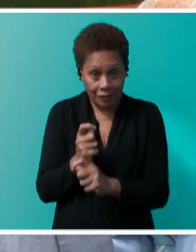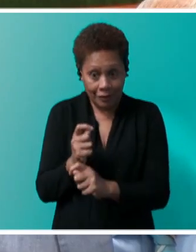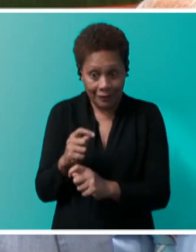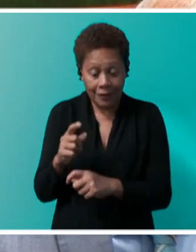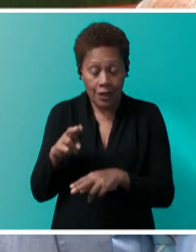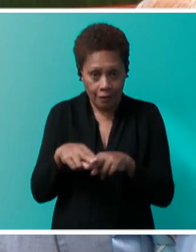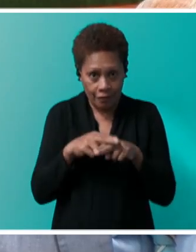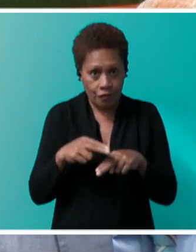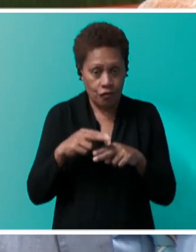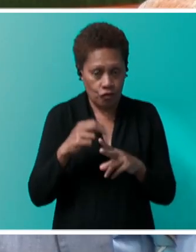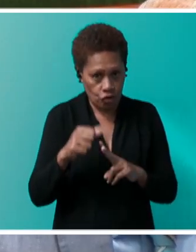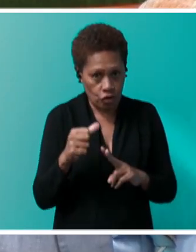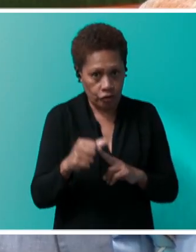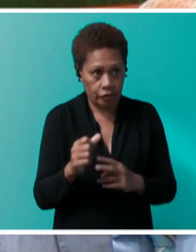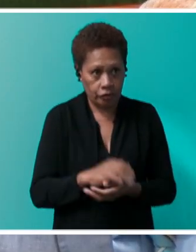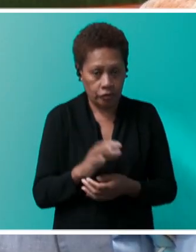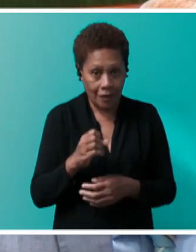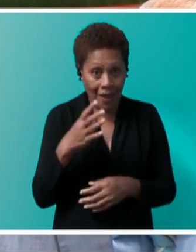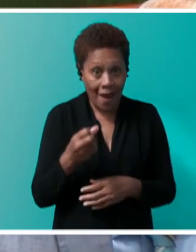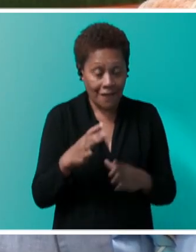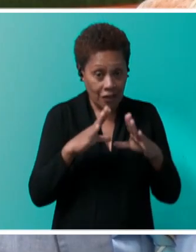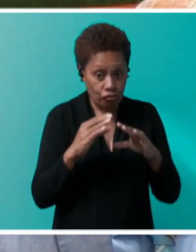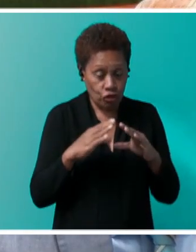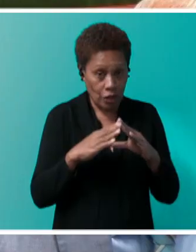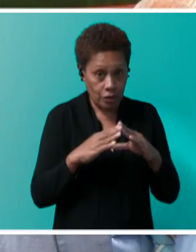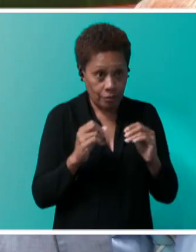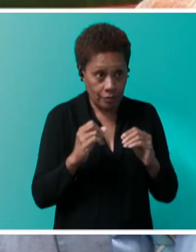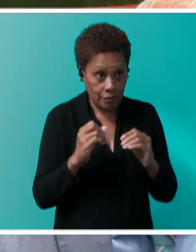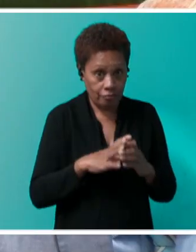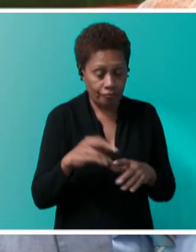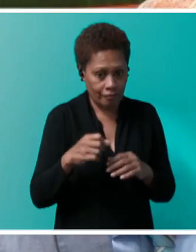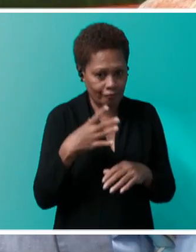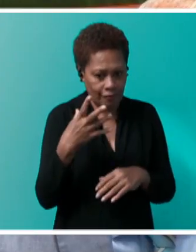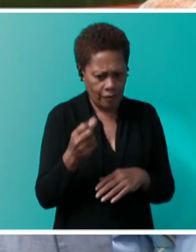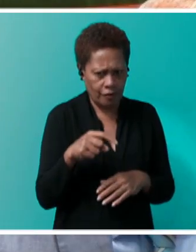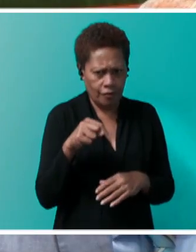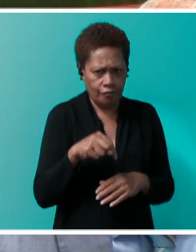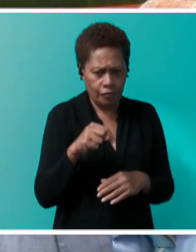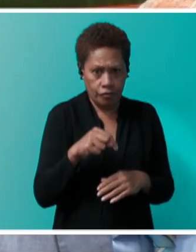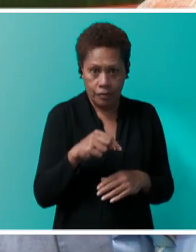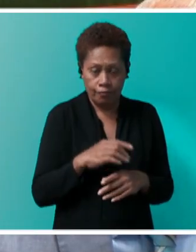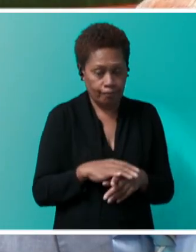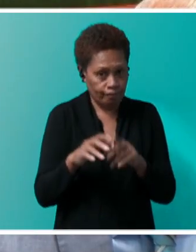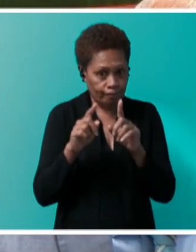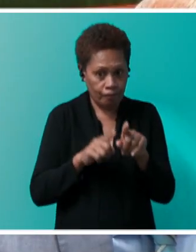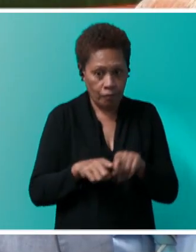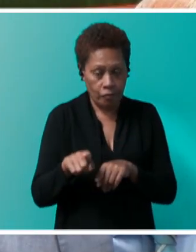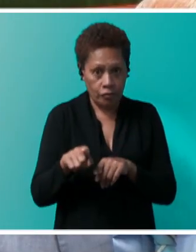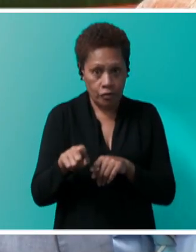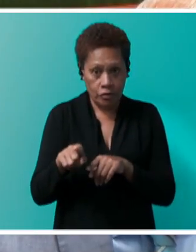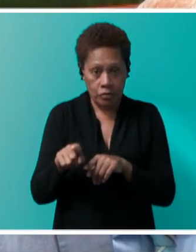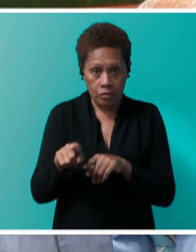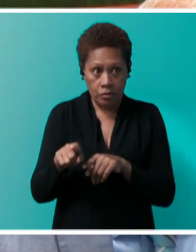To answer the question, Mr. Speaker, the prevalence of sexual violence against children in Fiji is deeply alarming. Fiji Police Force data on crime against